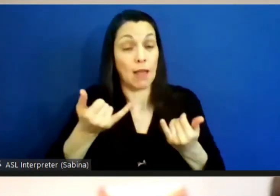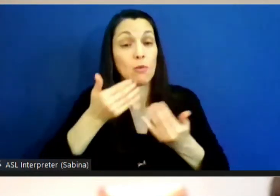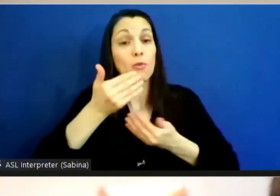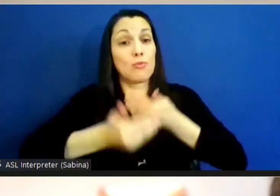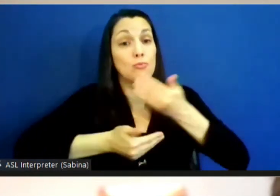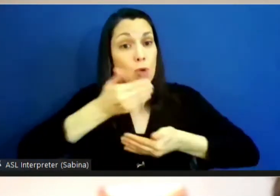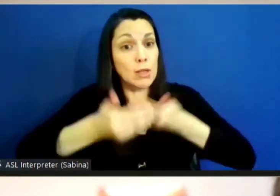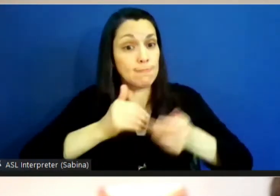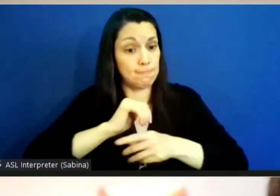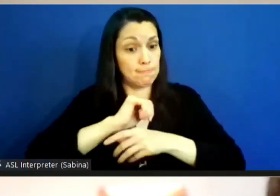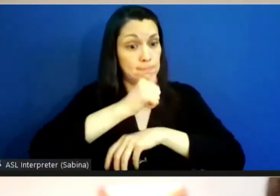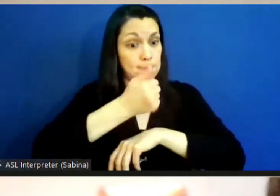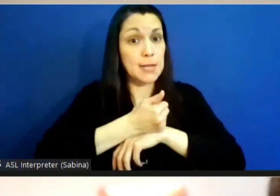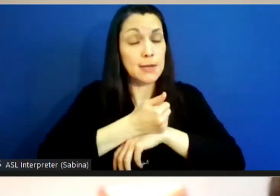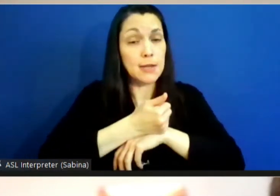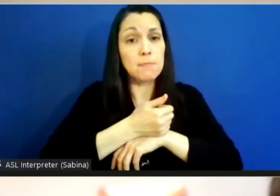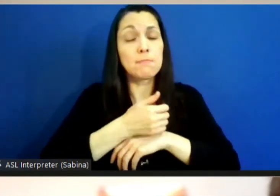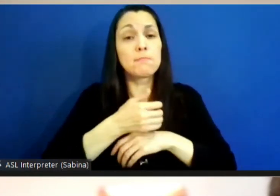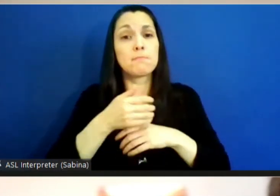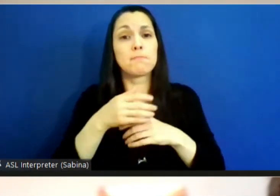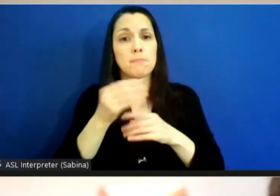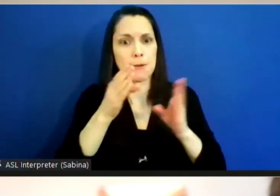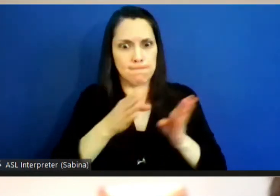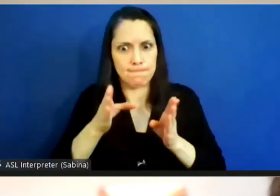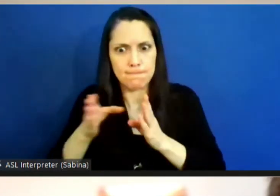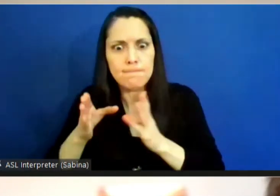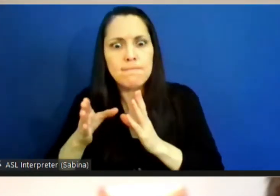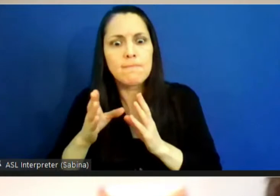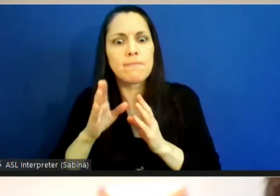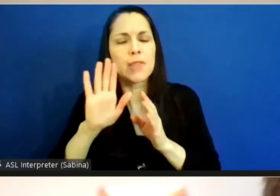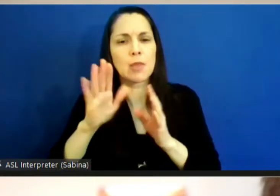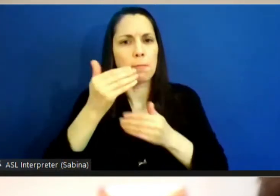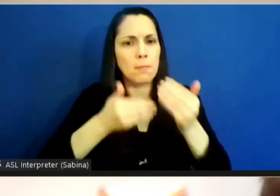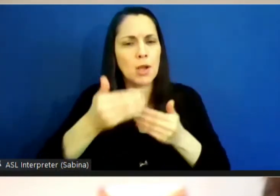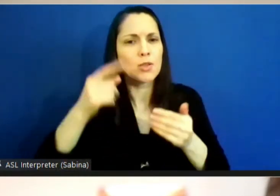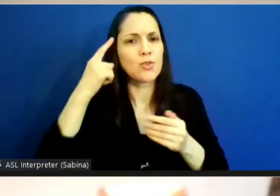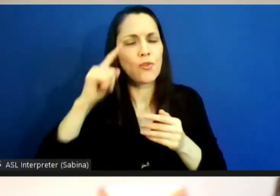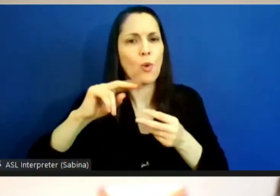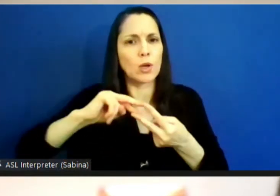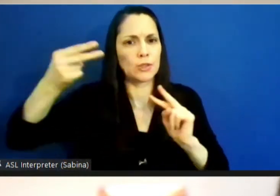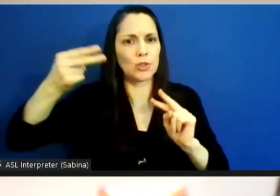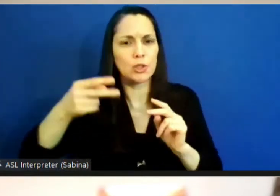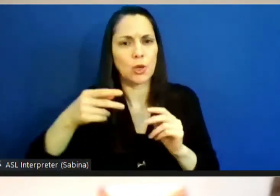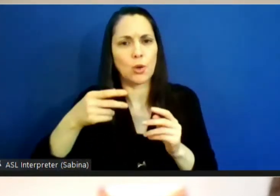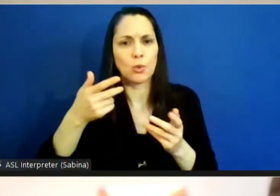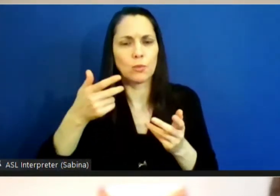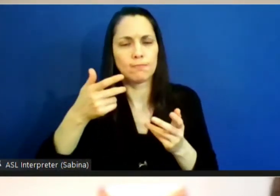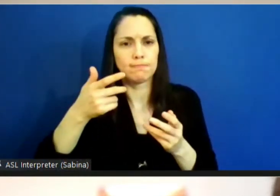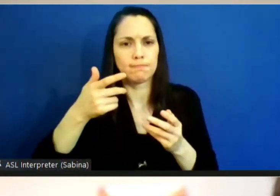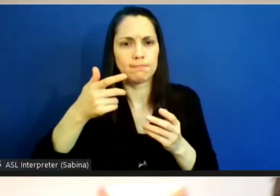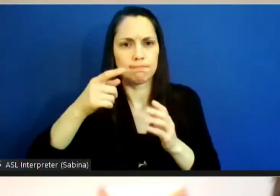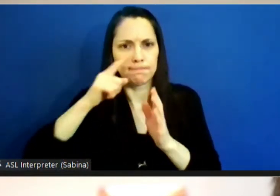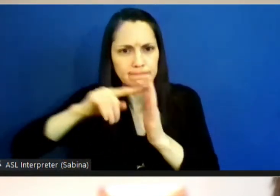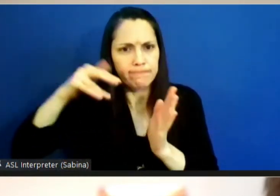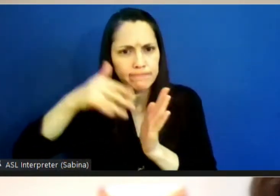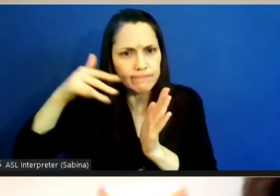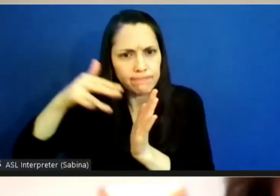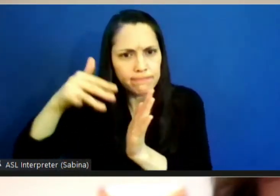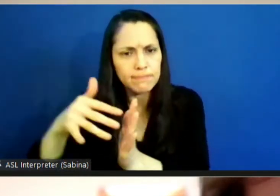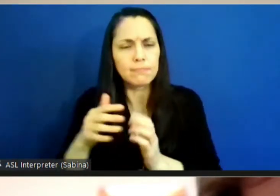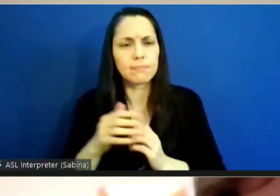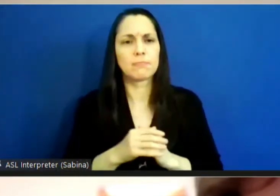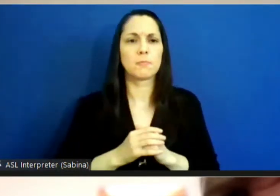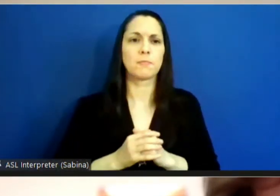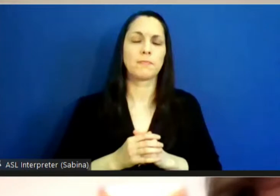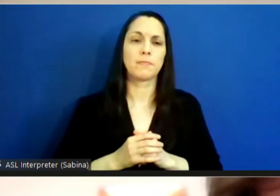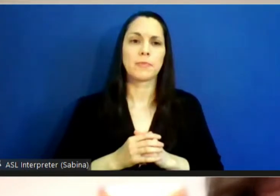finalizing their operations around their whole genome sequencing. Oh, let me go back. I think that there have